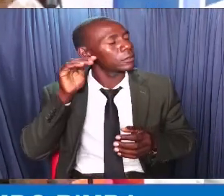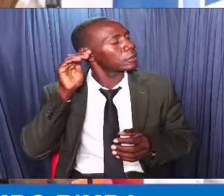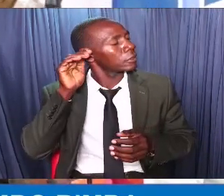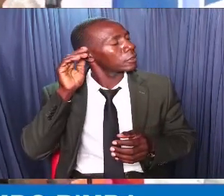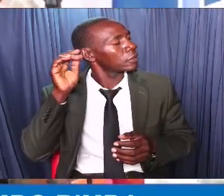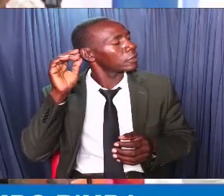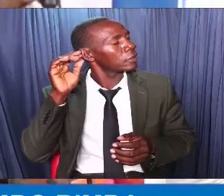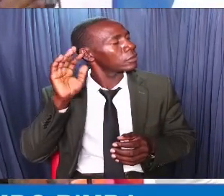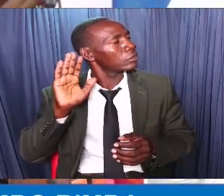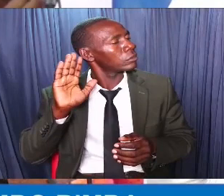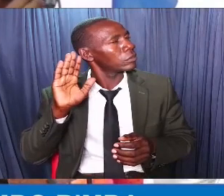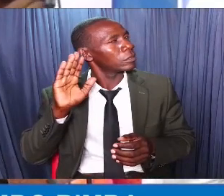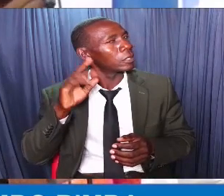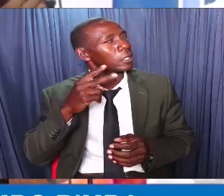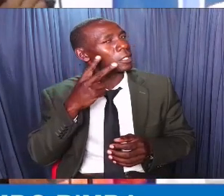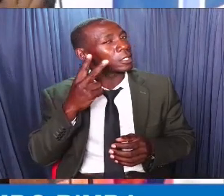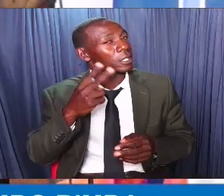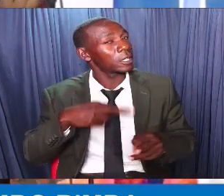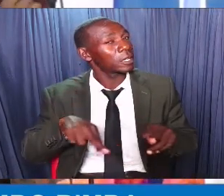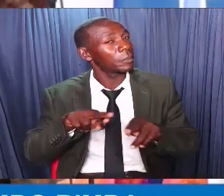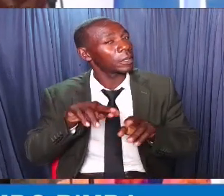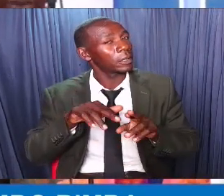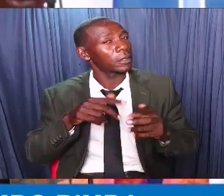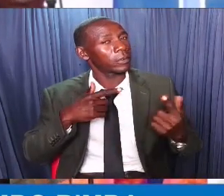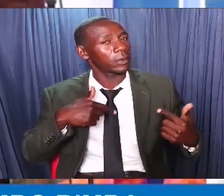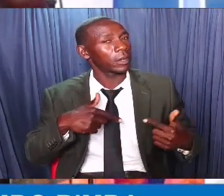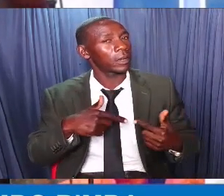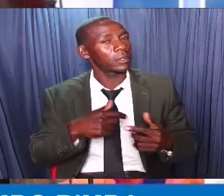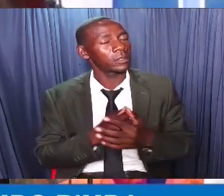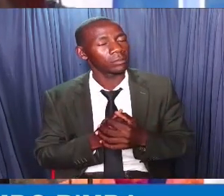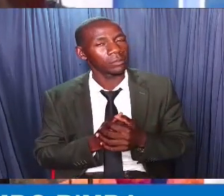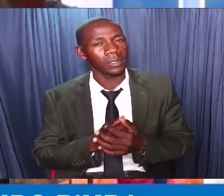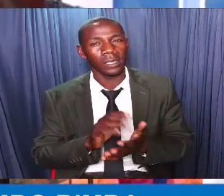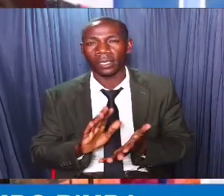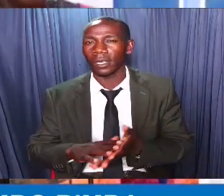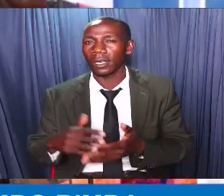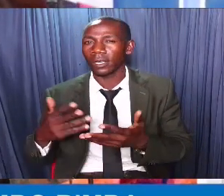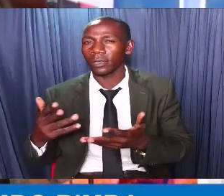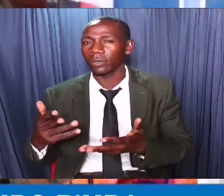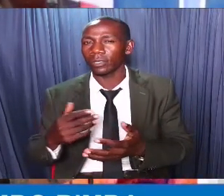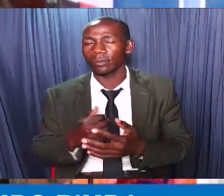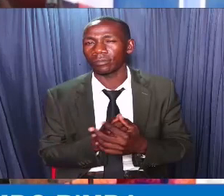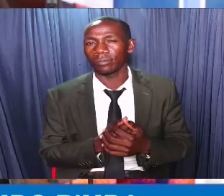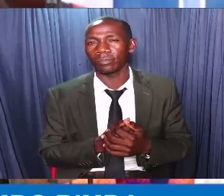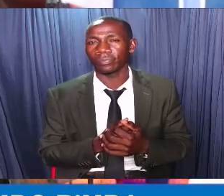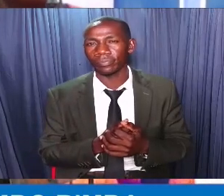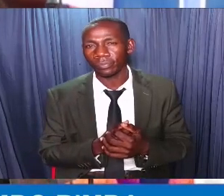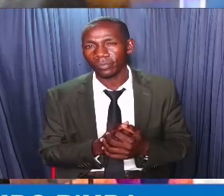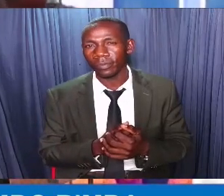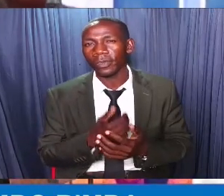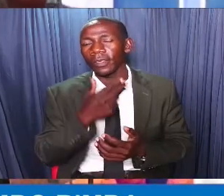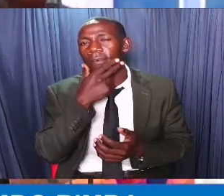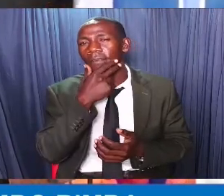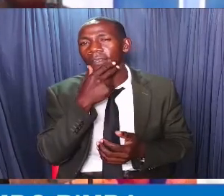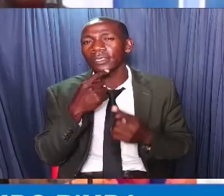father didn't listen to that. Maana ameona ile toba iliyo. Because he saw the repentance down in his heart. Haleluya. Haleluya. Baba